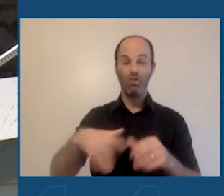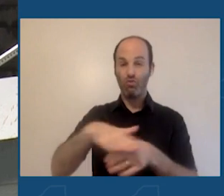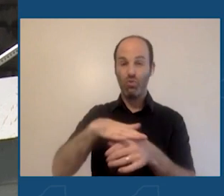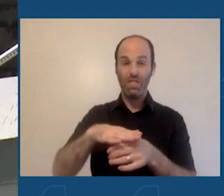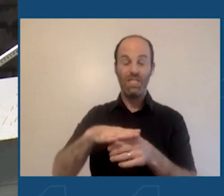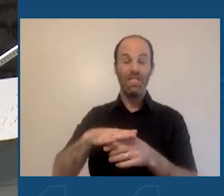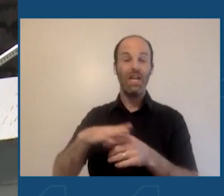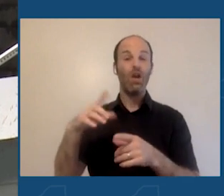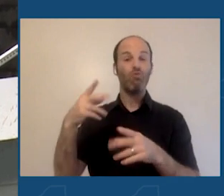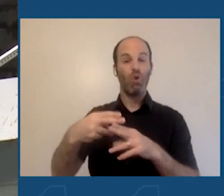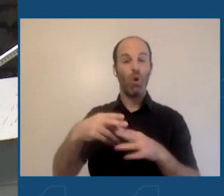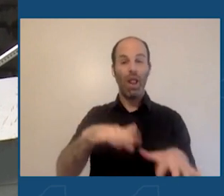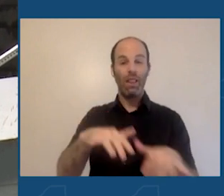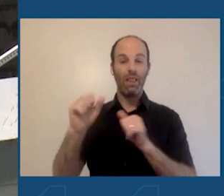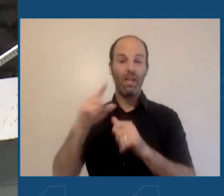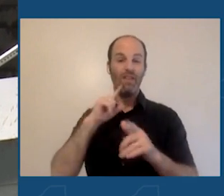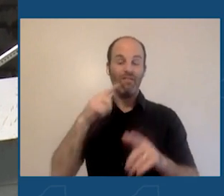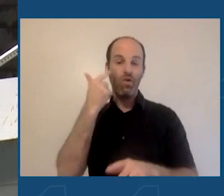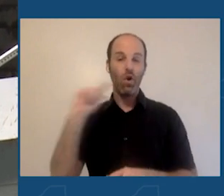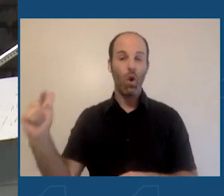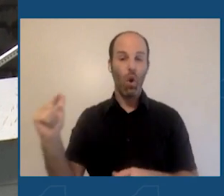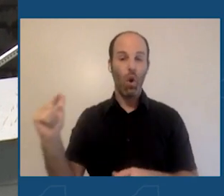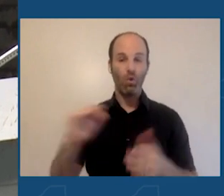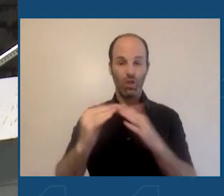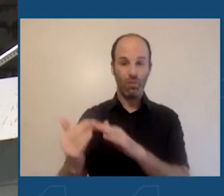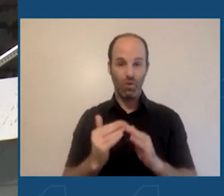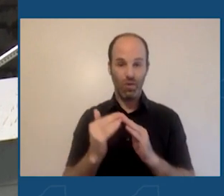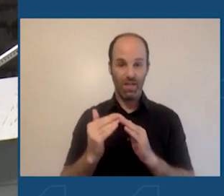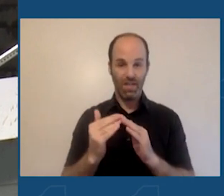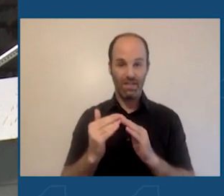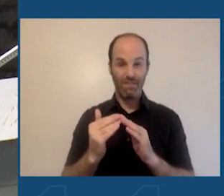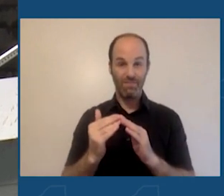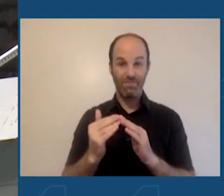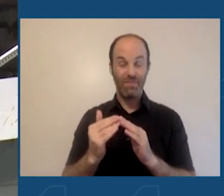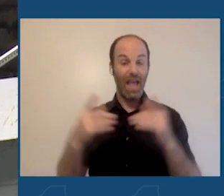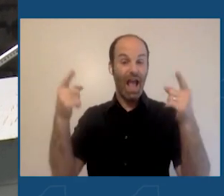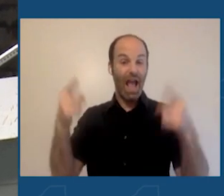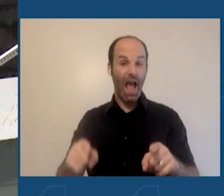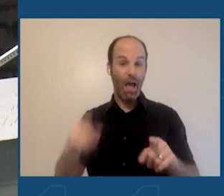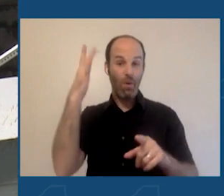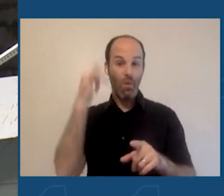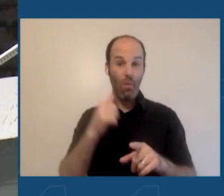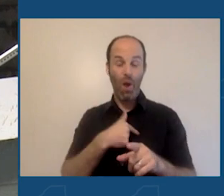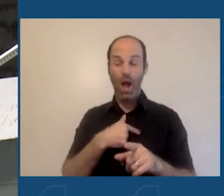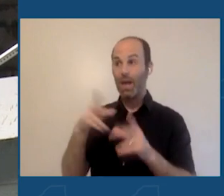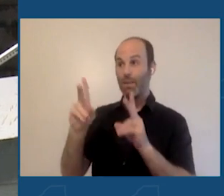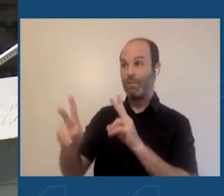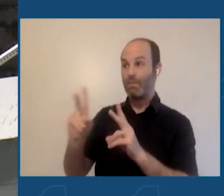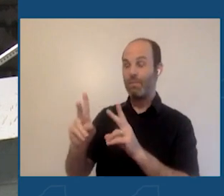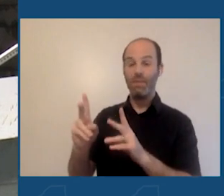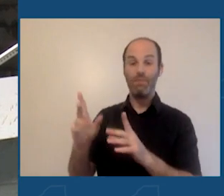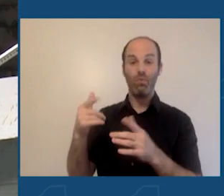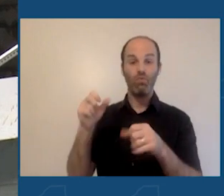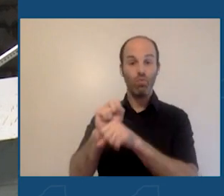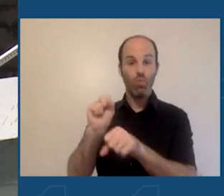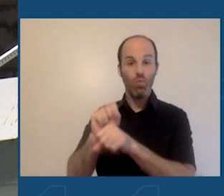this status was accomplished because of ORDA's efforts at Whiteface Mountain in Wilmington